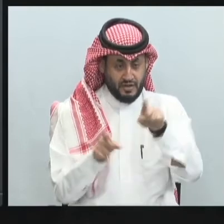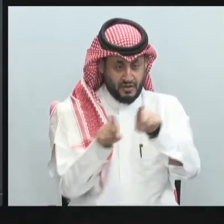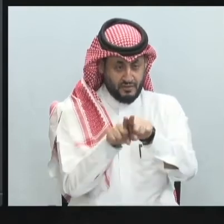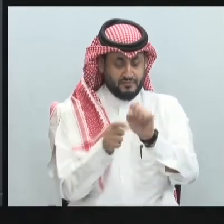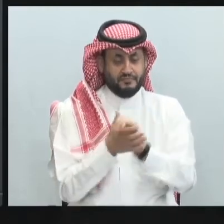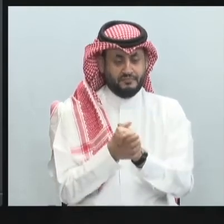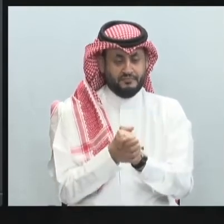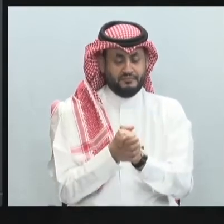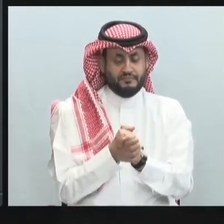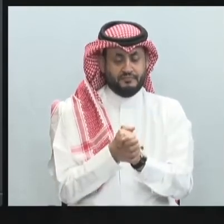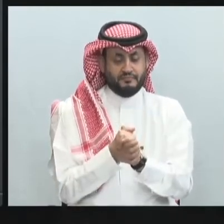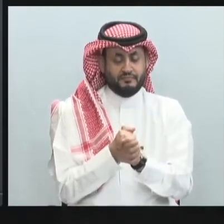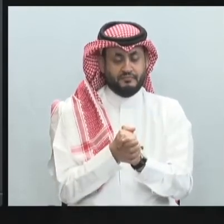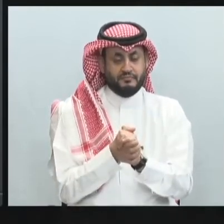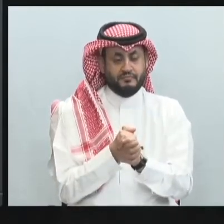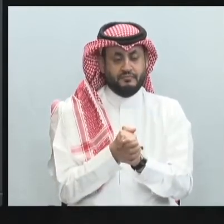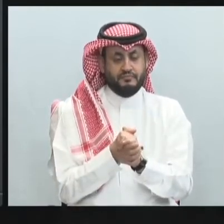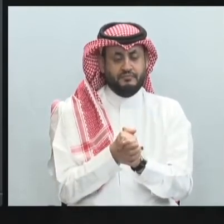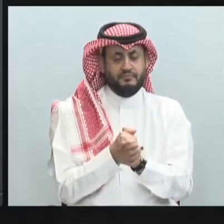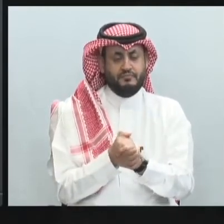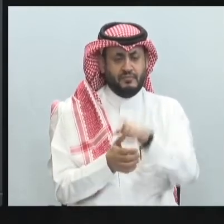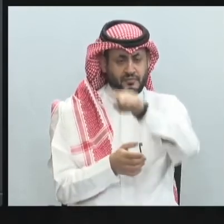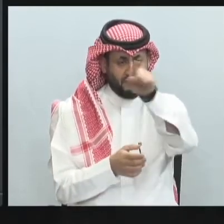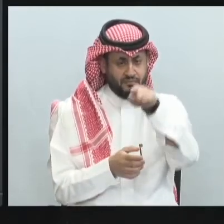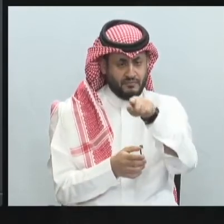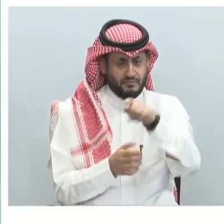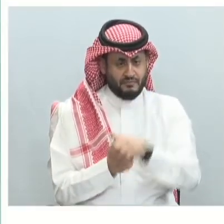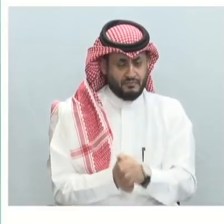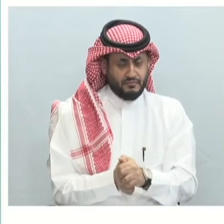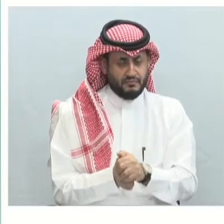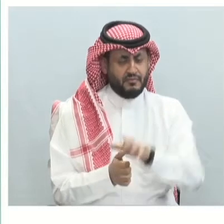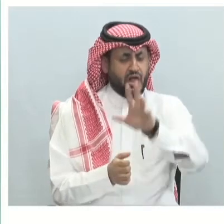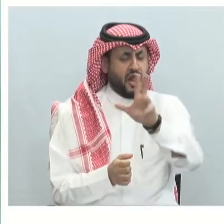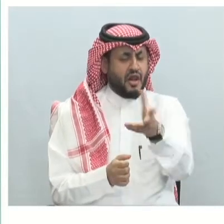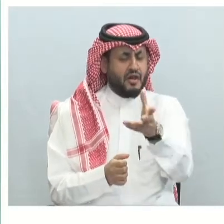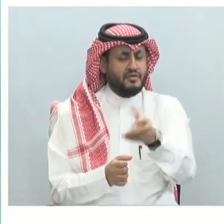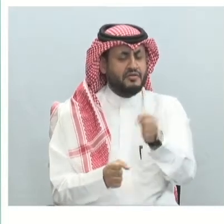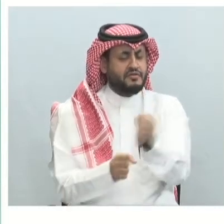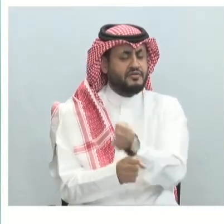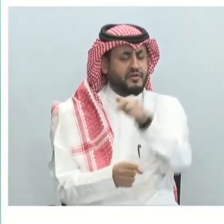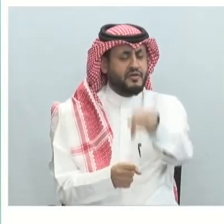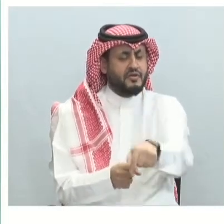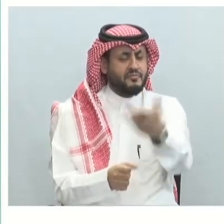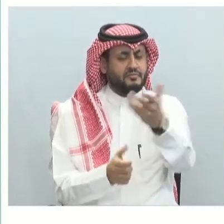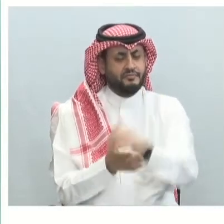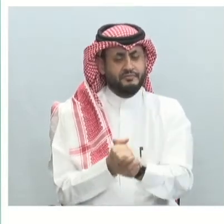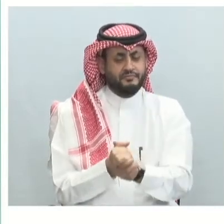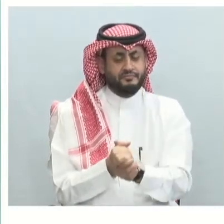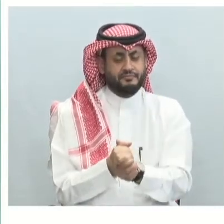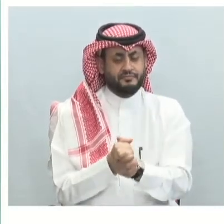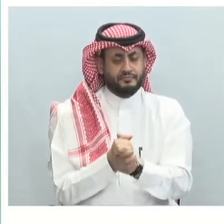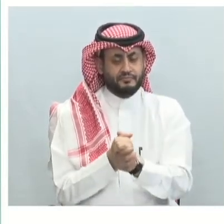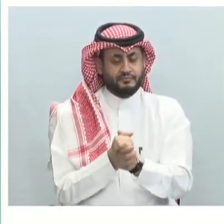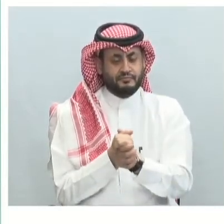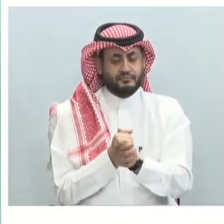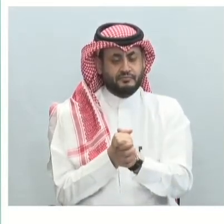So call a friend and ask what he or she doing. What he or she